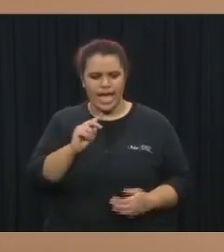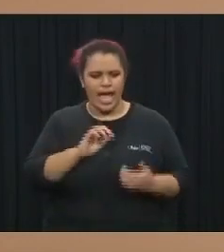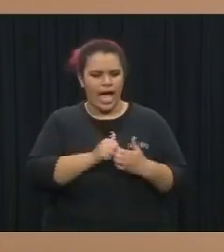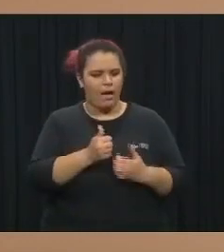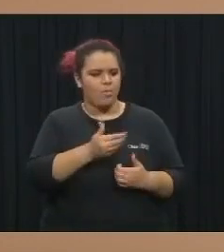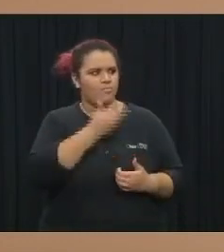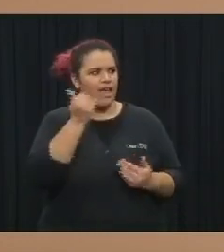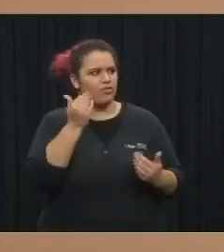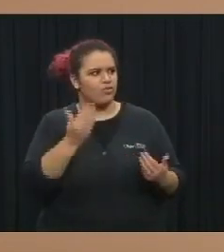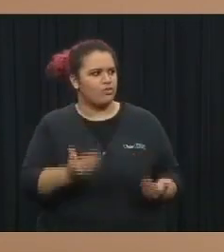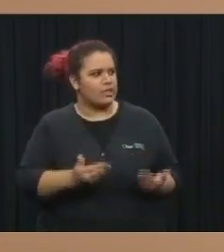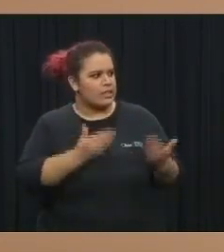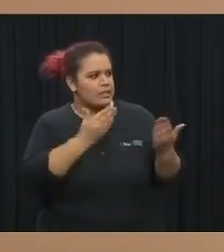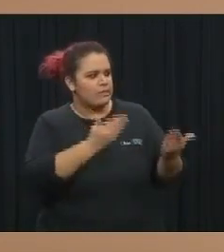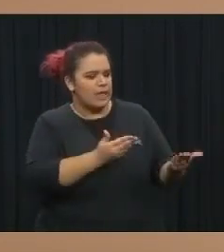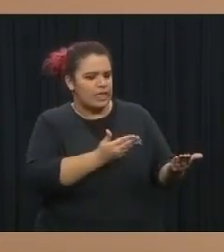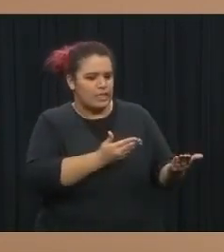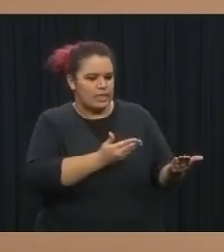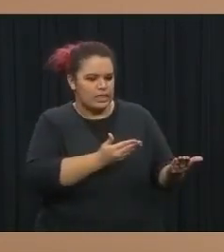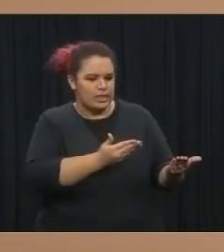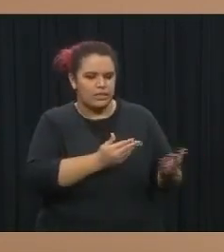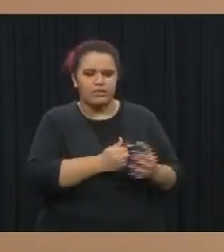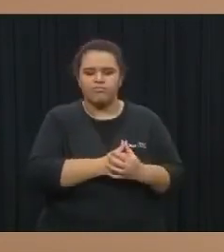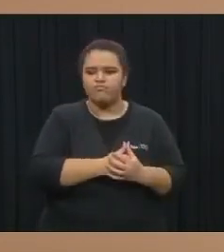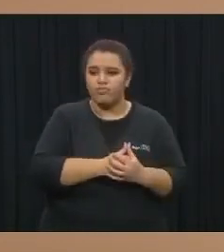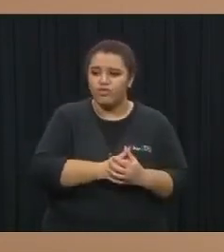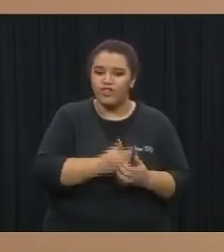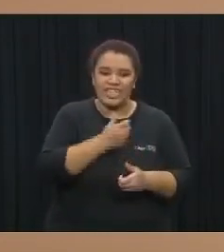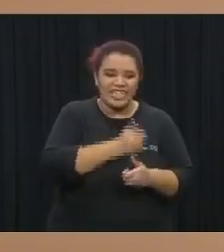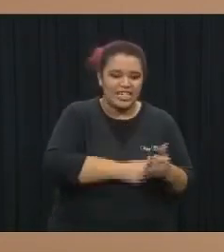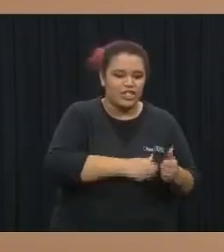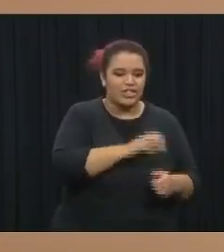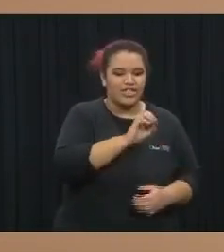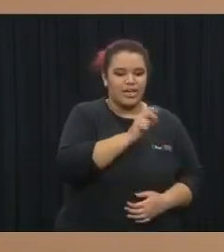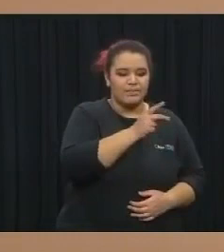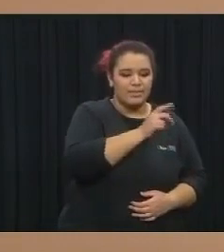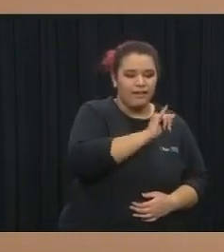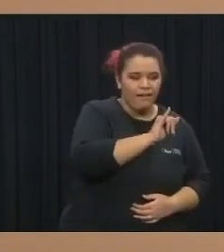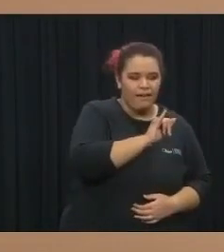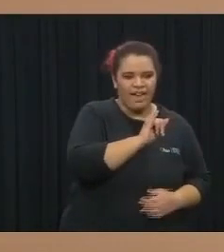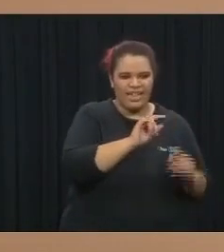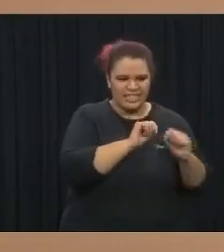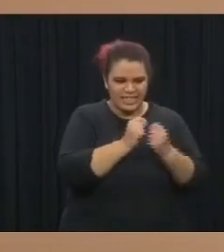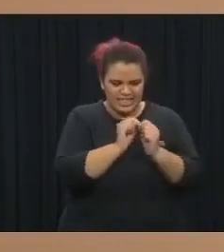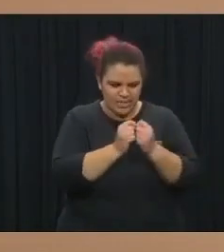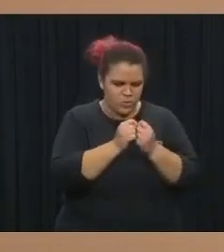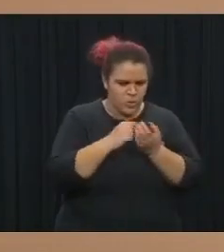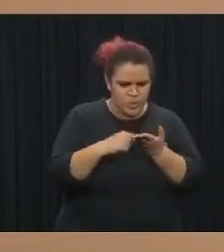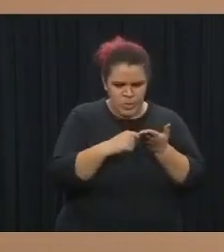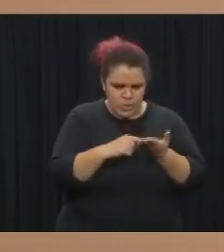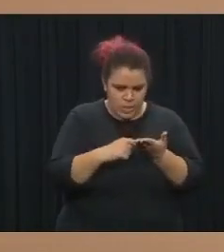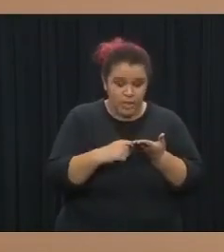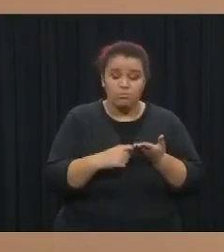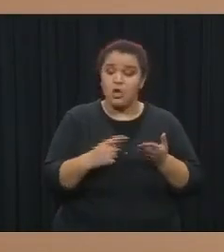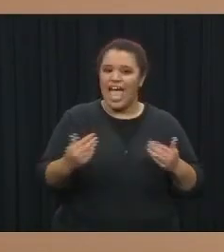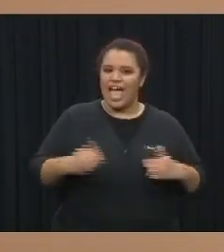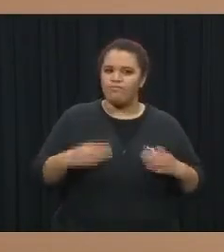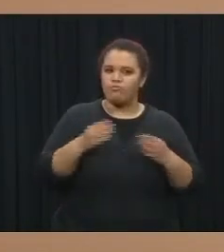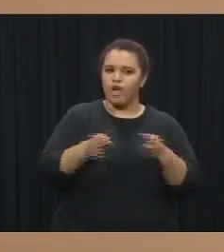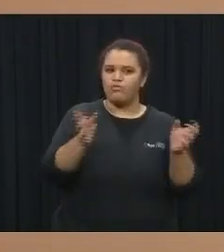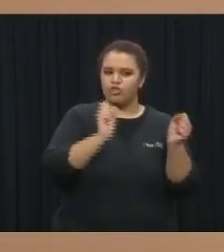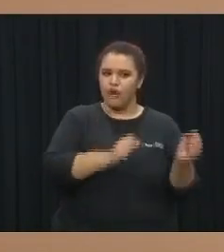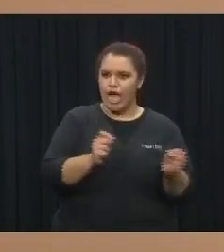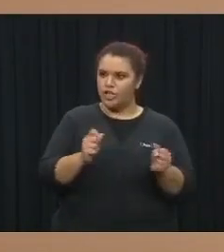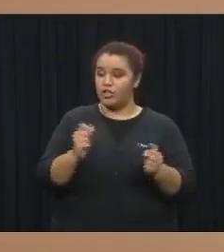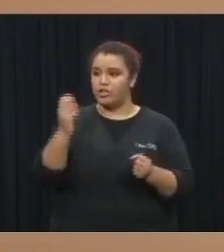each situation. Each facility is unique, and so while we have sort of an overall strategy based on the